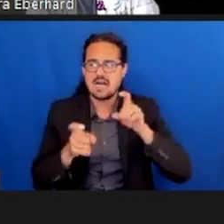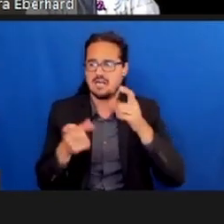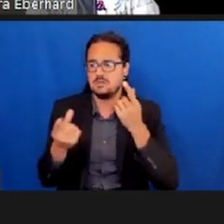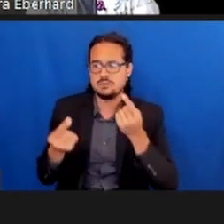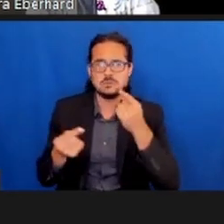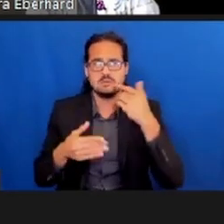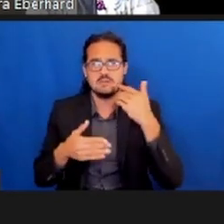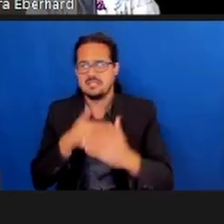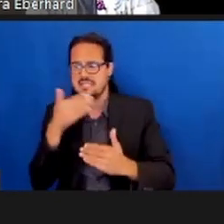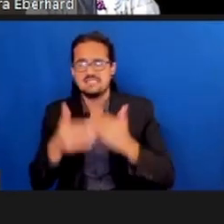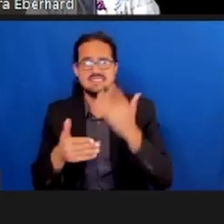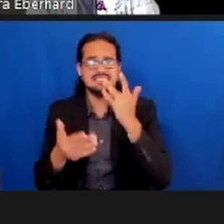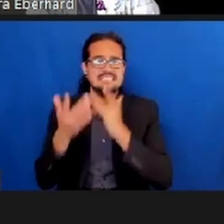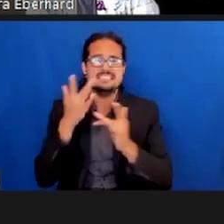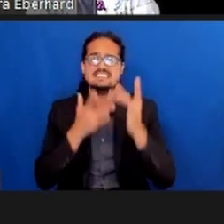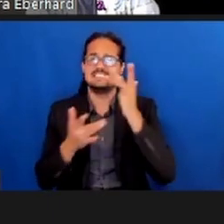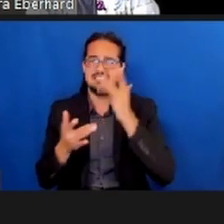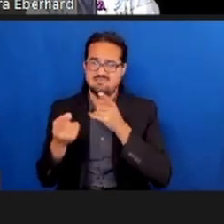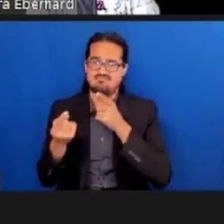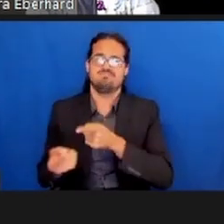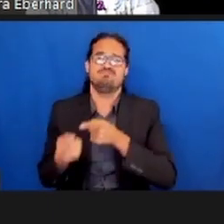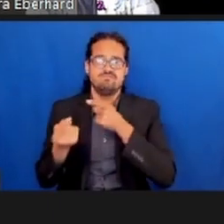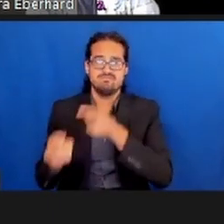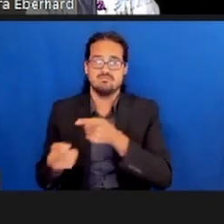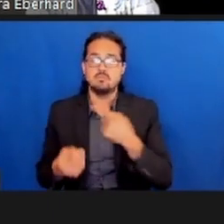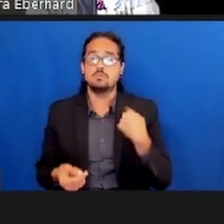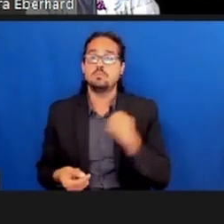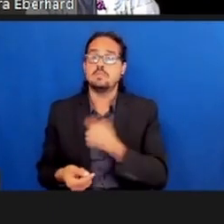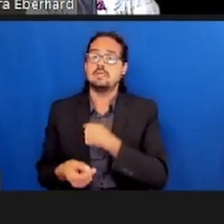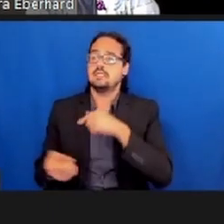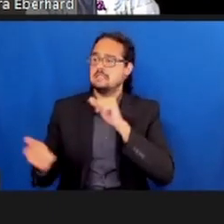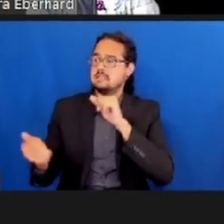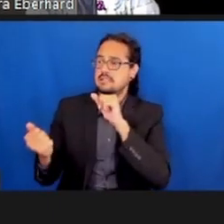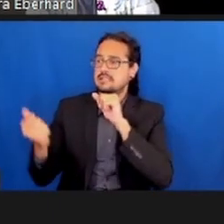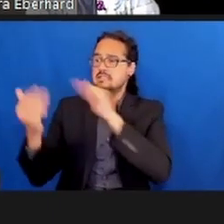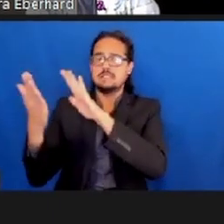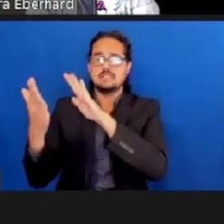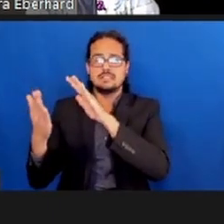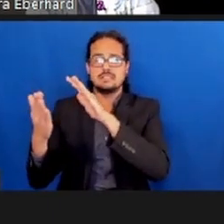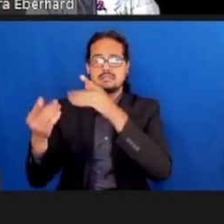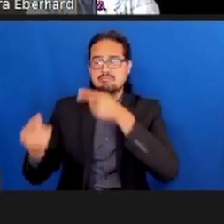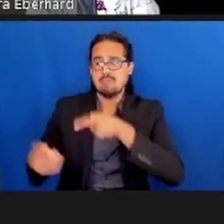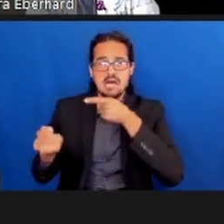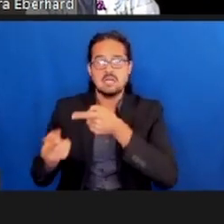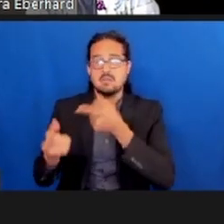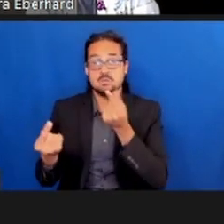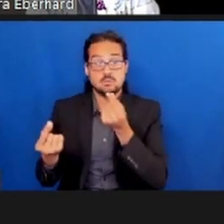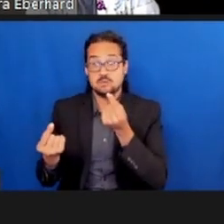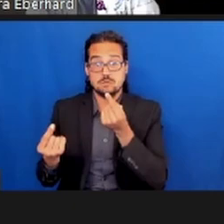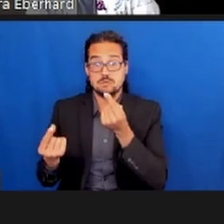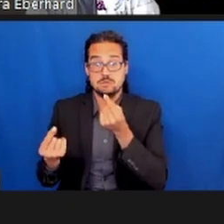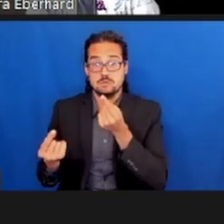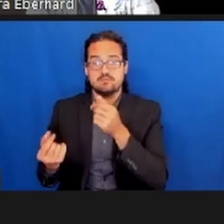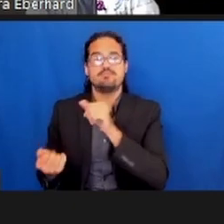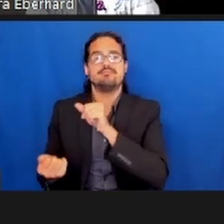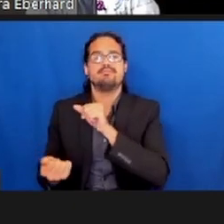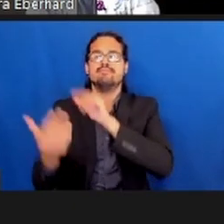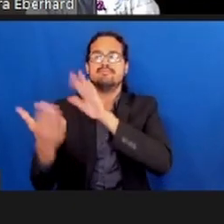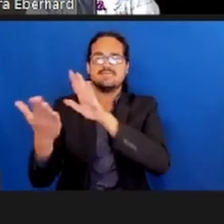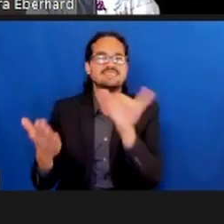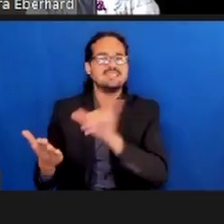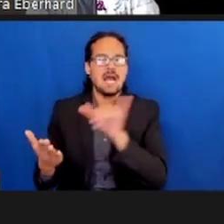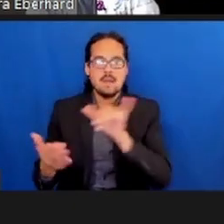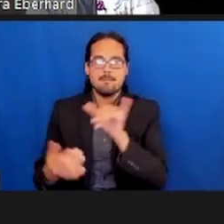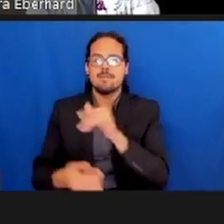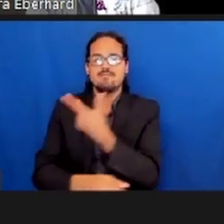that followed, including our vaccinations. So we've now tested over almost 500,000 people, or 500,000 tested